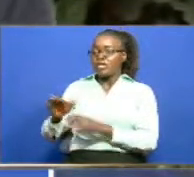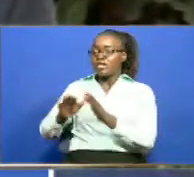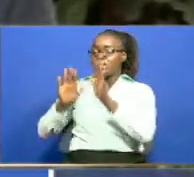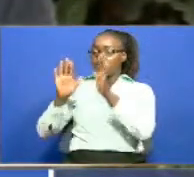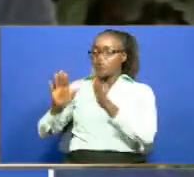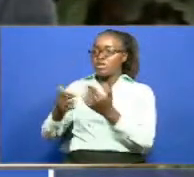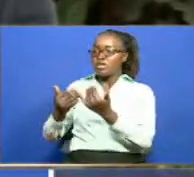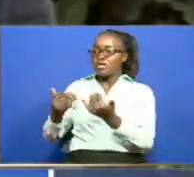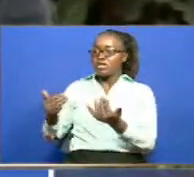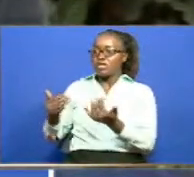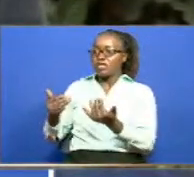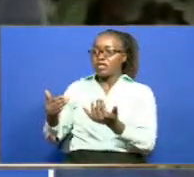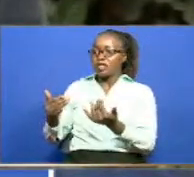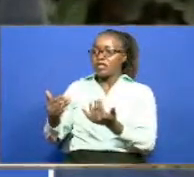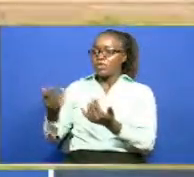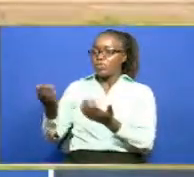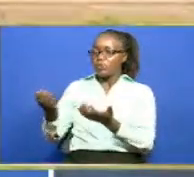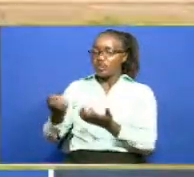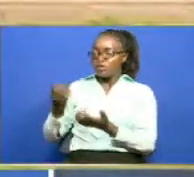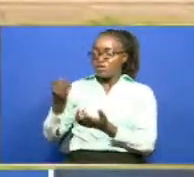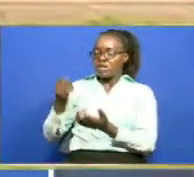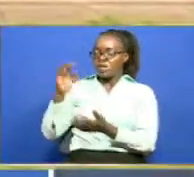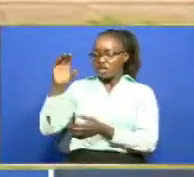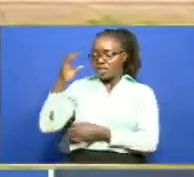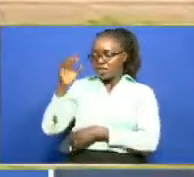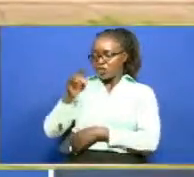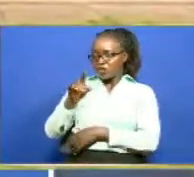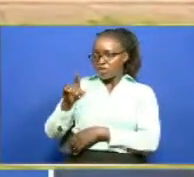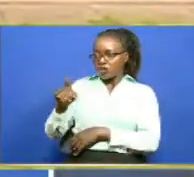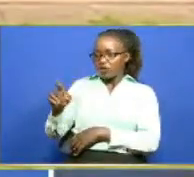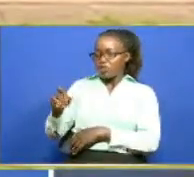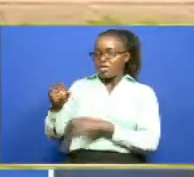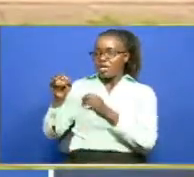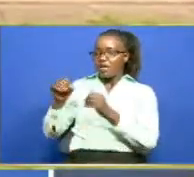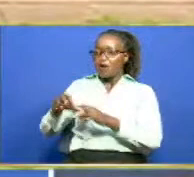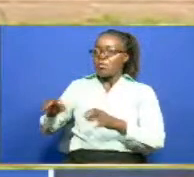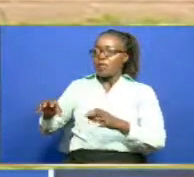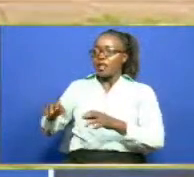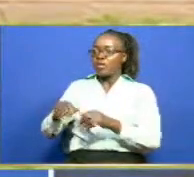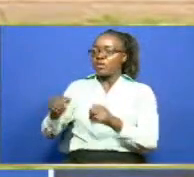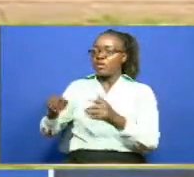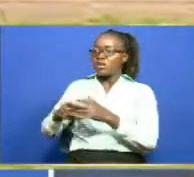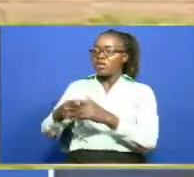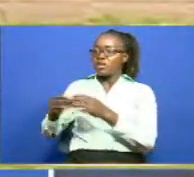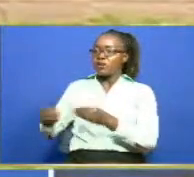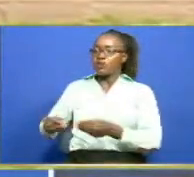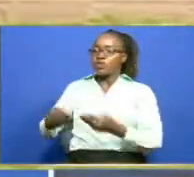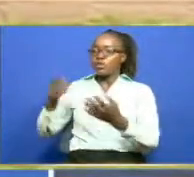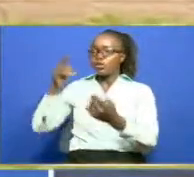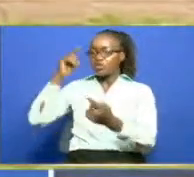manufacturers is going to be, you need to understand your customers, understand your markets, and start producing towards